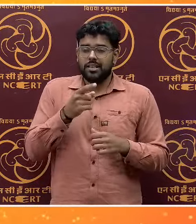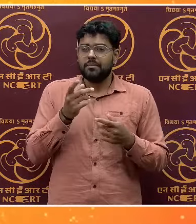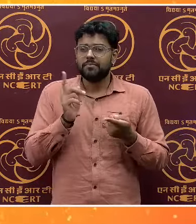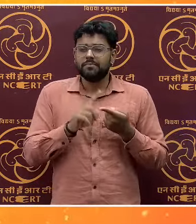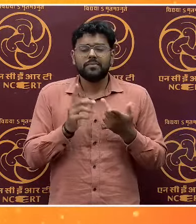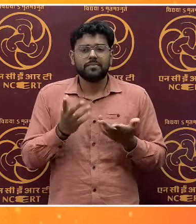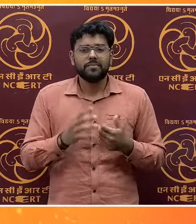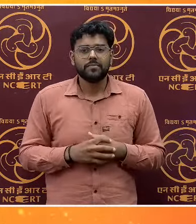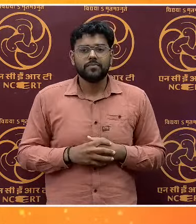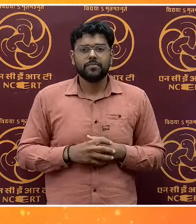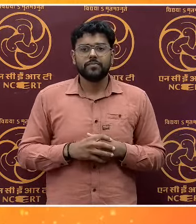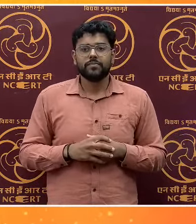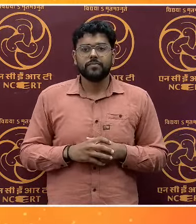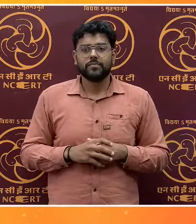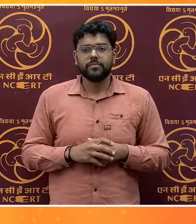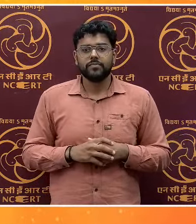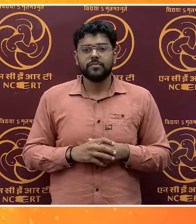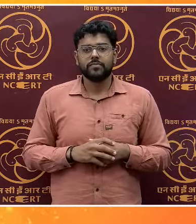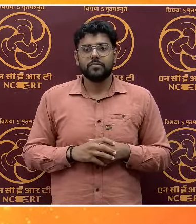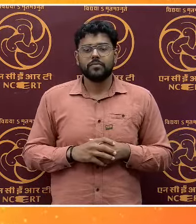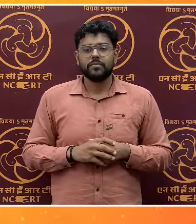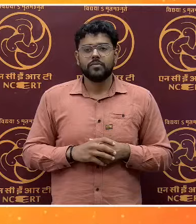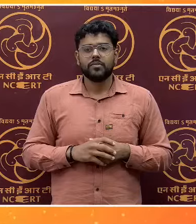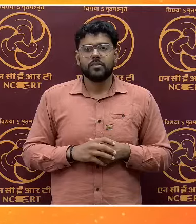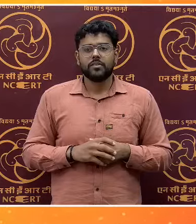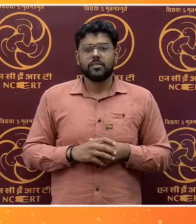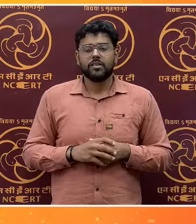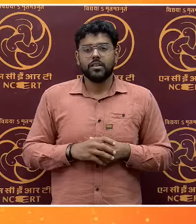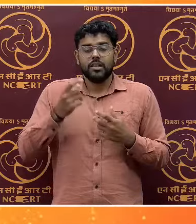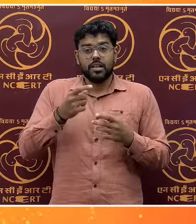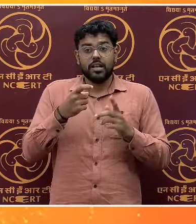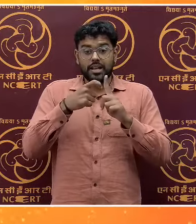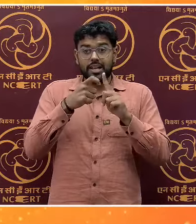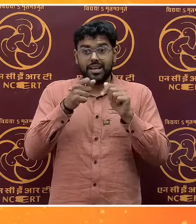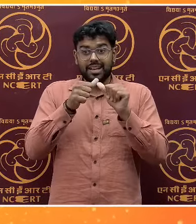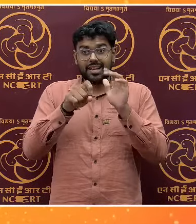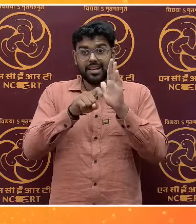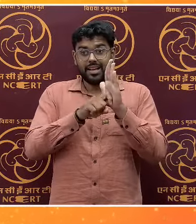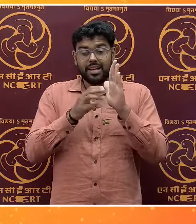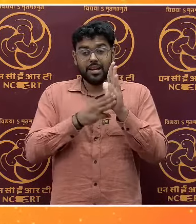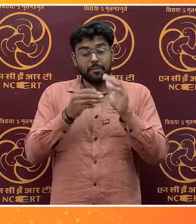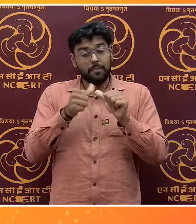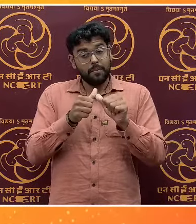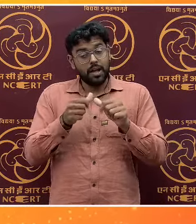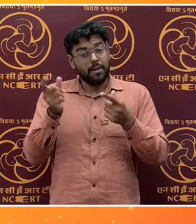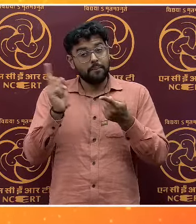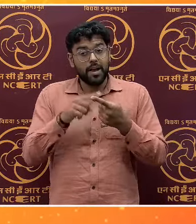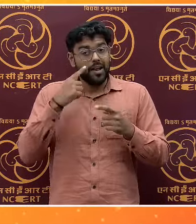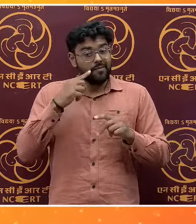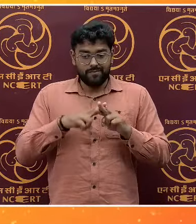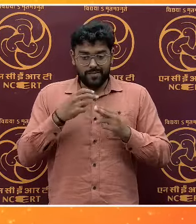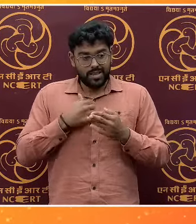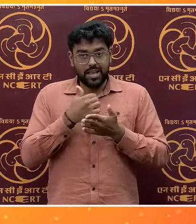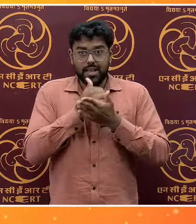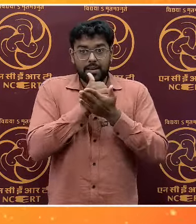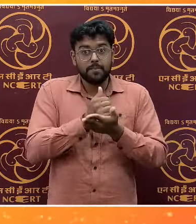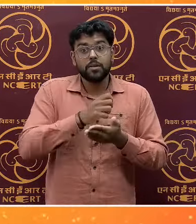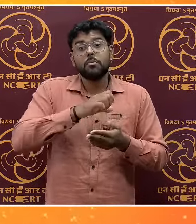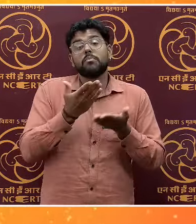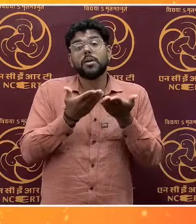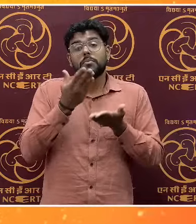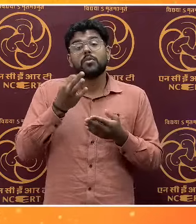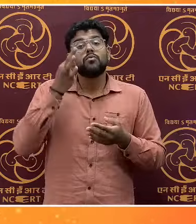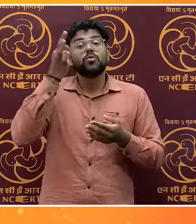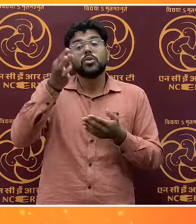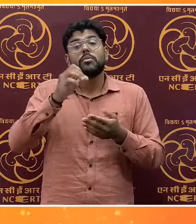that uh, law of karma is very evident. Yes. If you help someone, someone will help you,